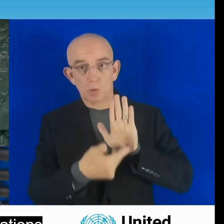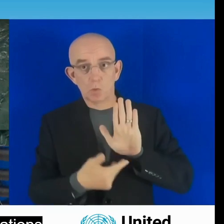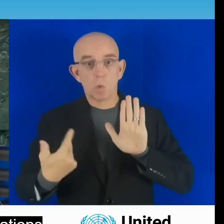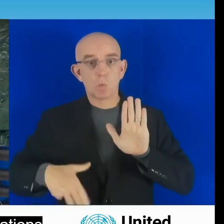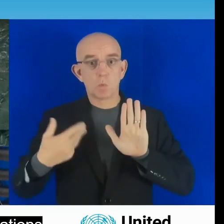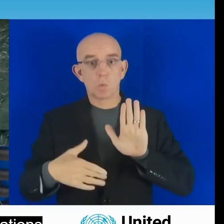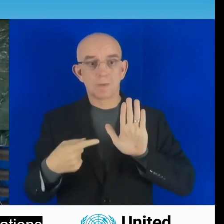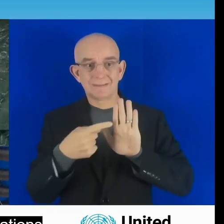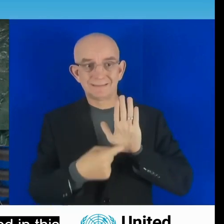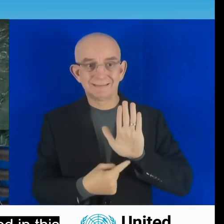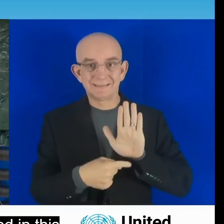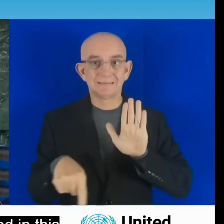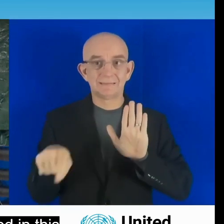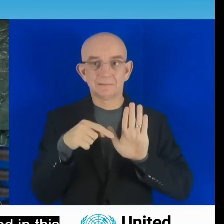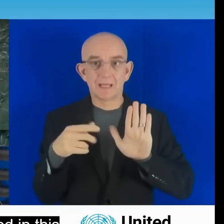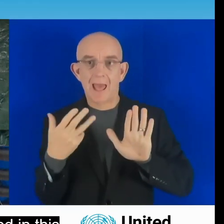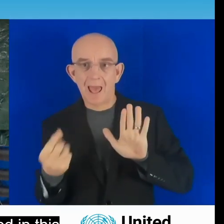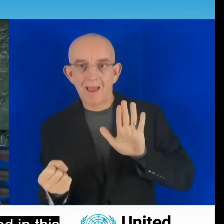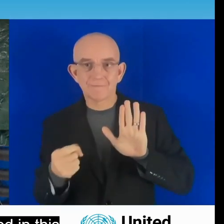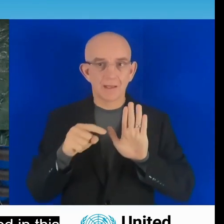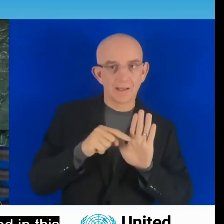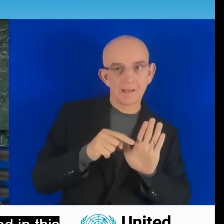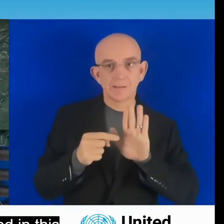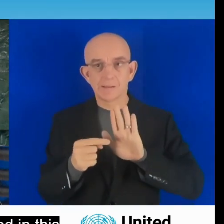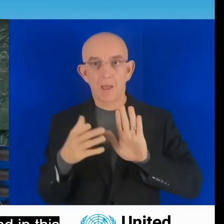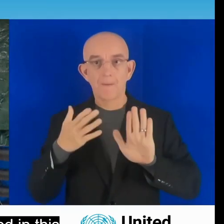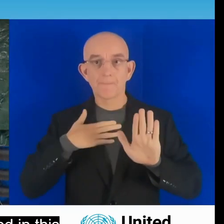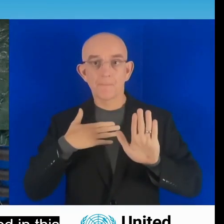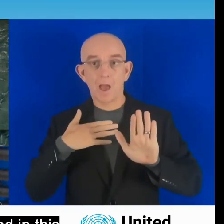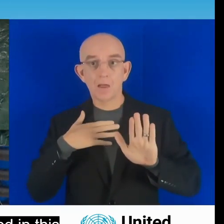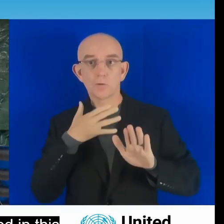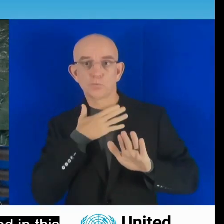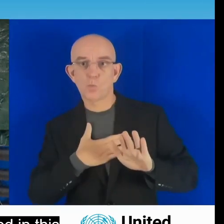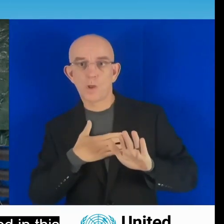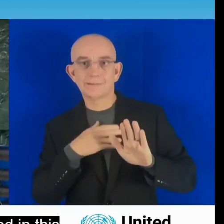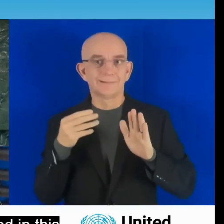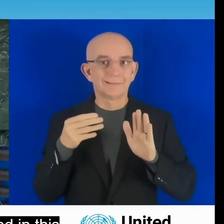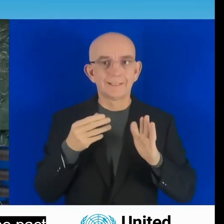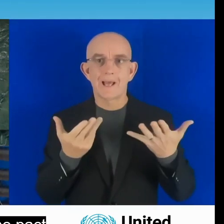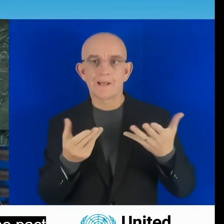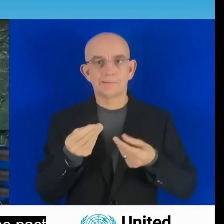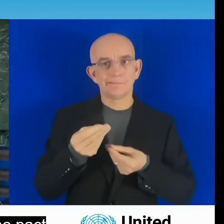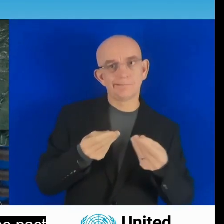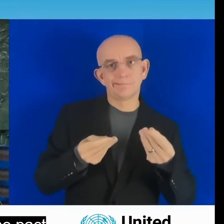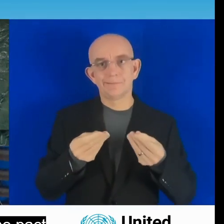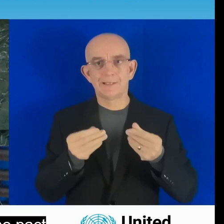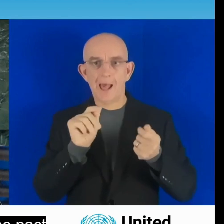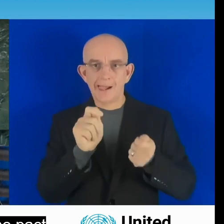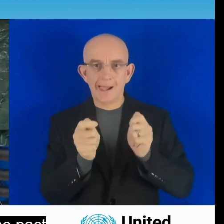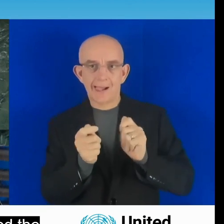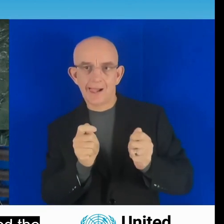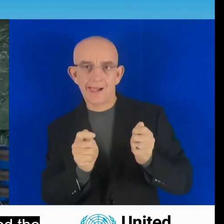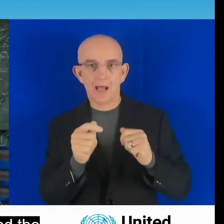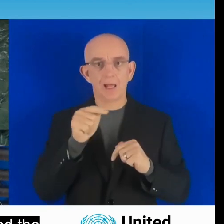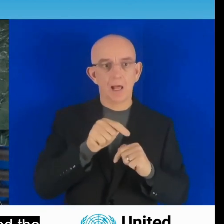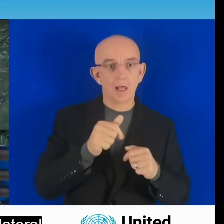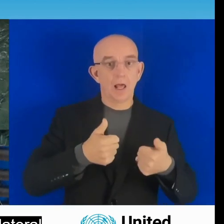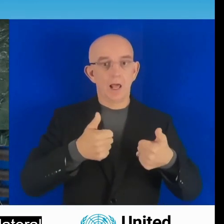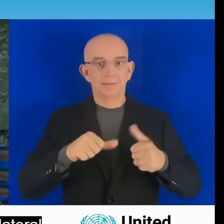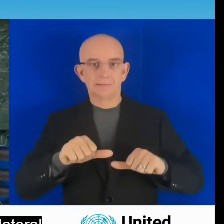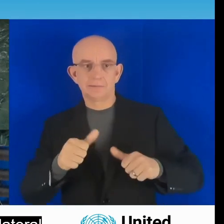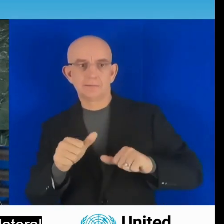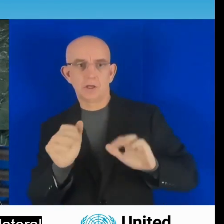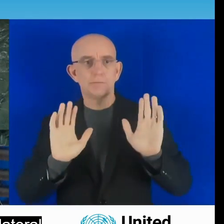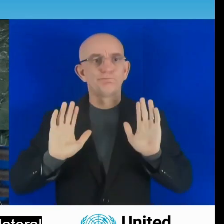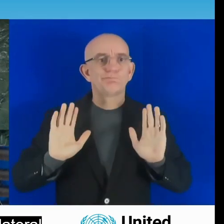Negotiations on the Pact for the Future highlighted the challenges of our multilateral system, which must fit for the present and the